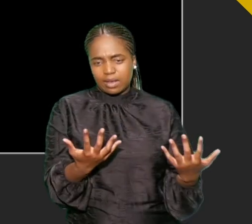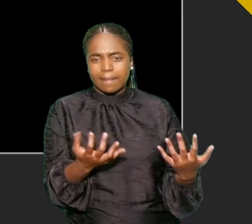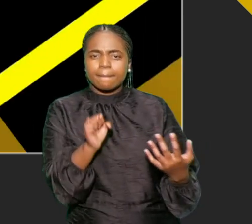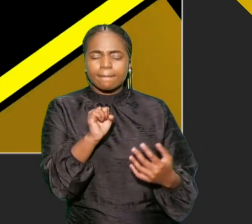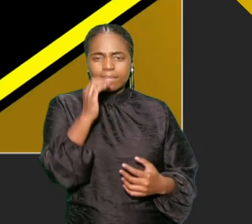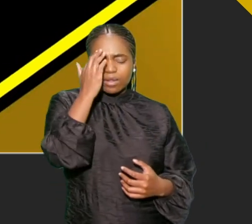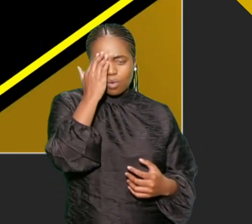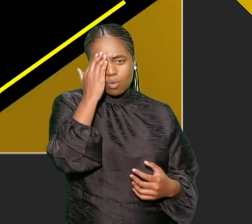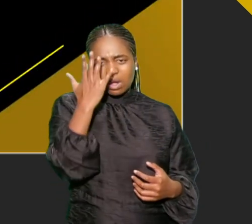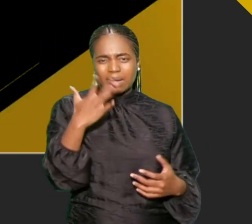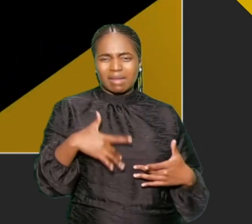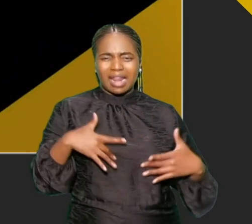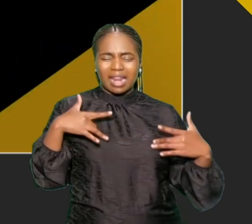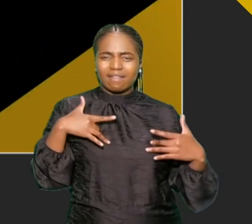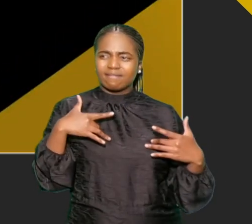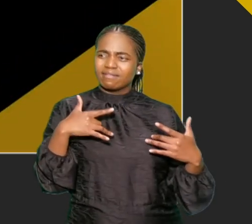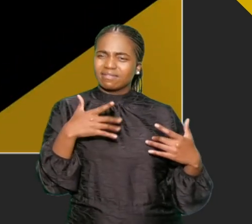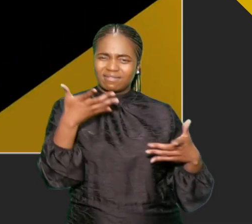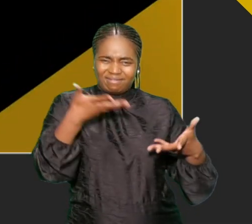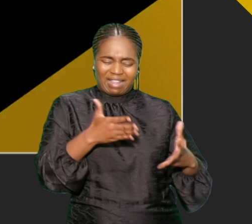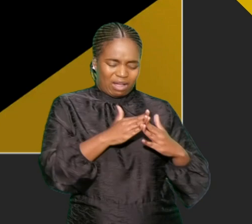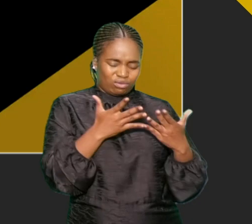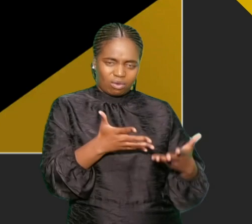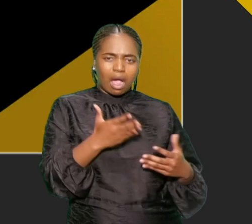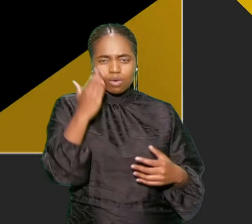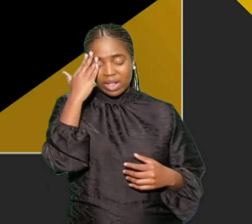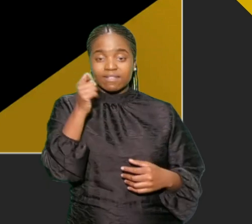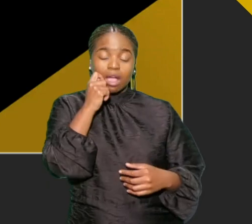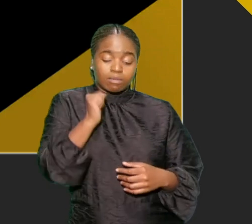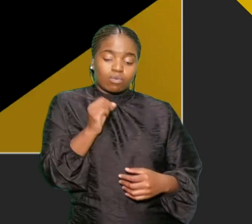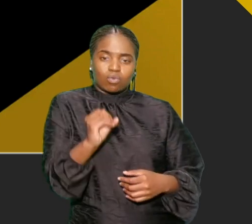ke dula ko better houses, better places.